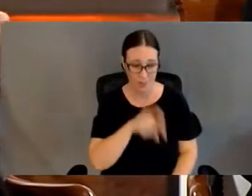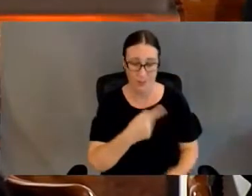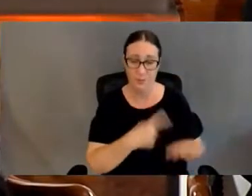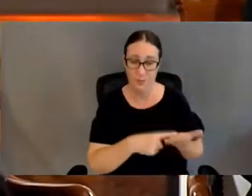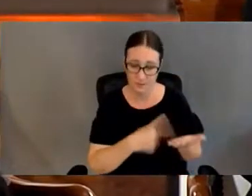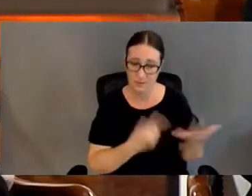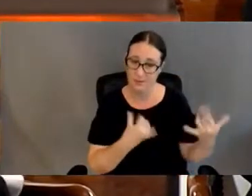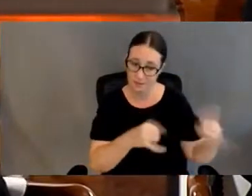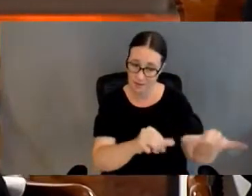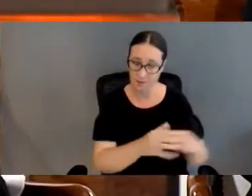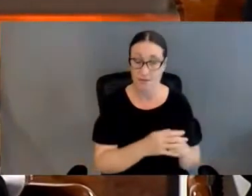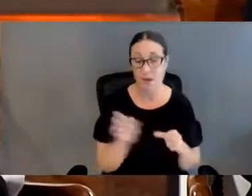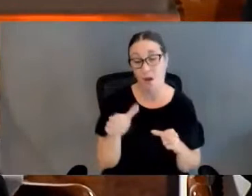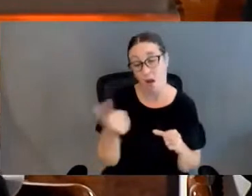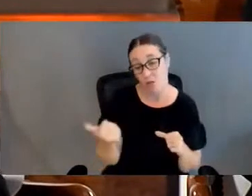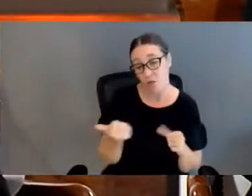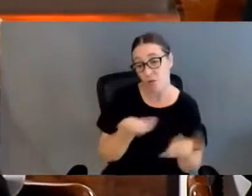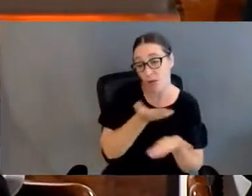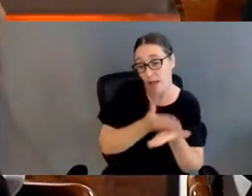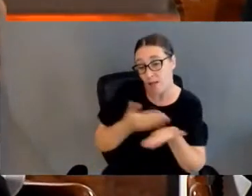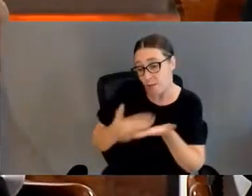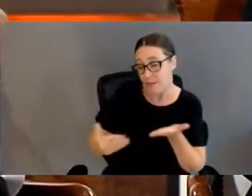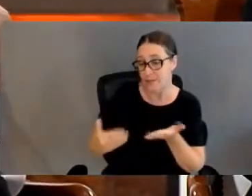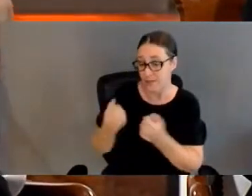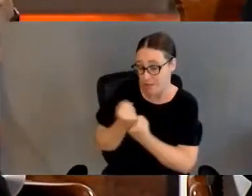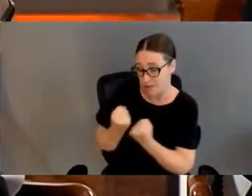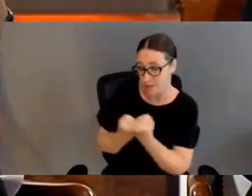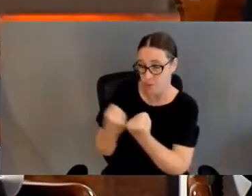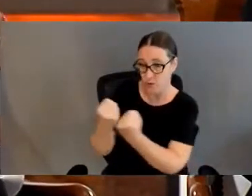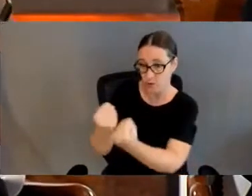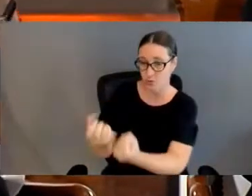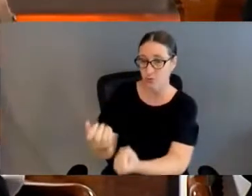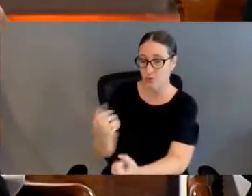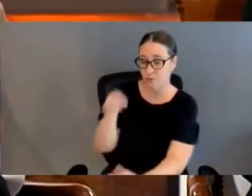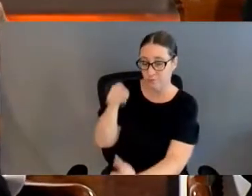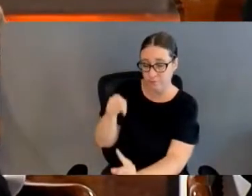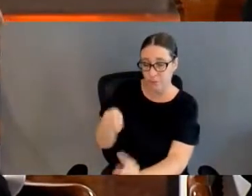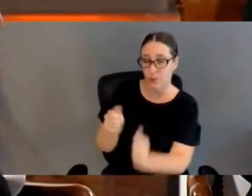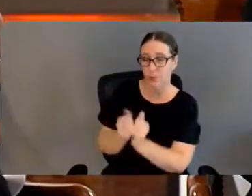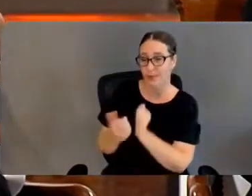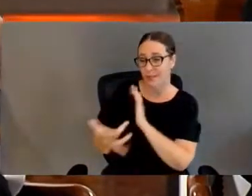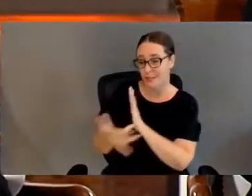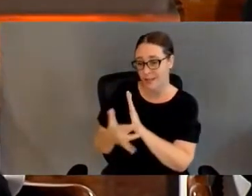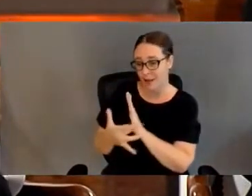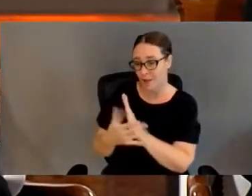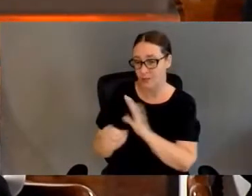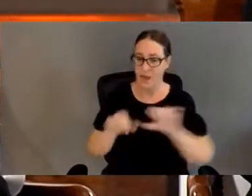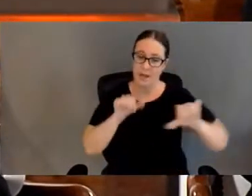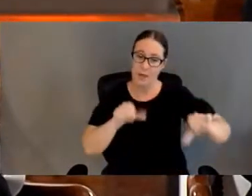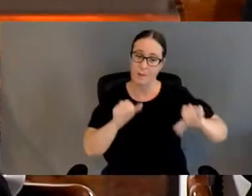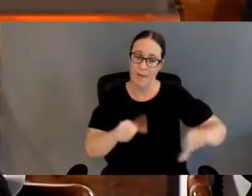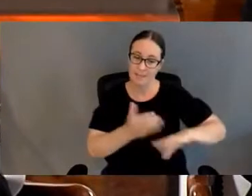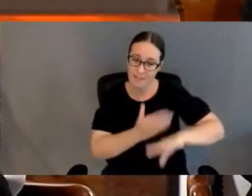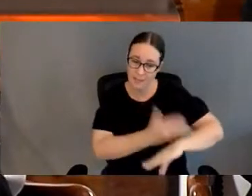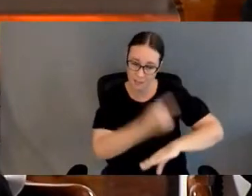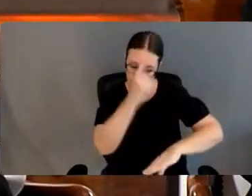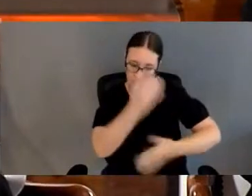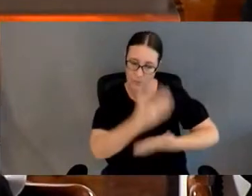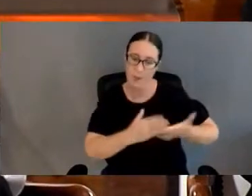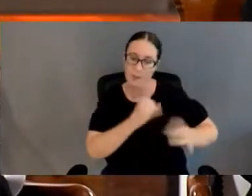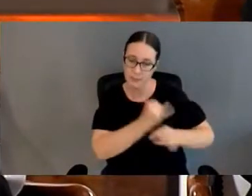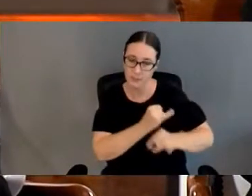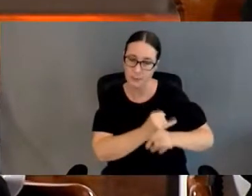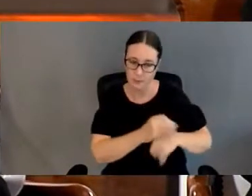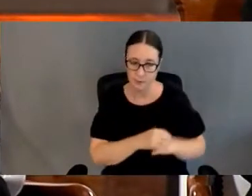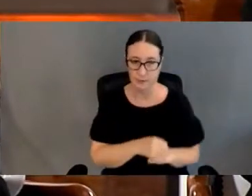there's also other elements of infrastructure, particularly around technology and capacity building for some of these institutions.